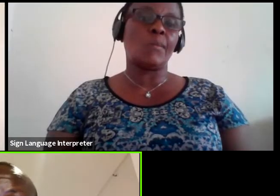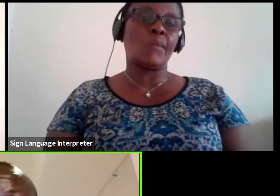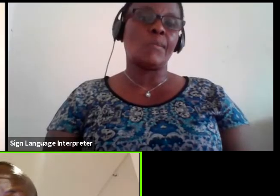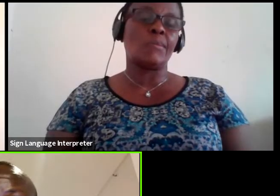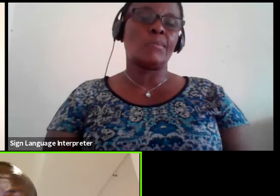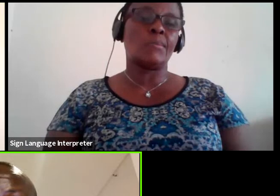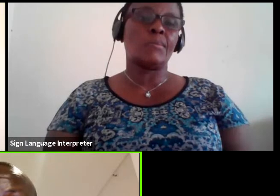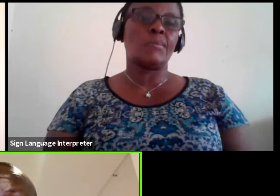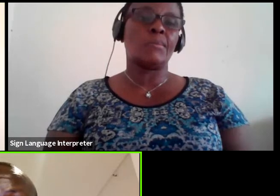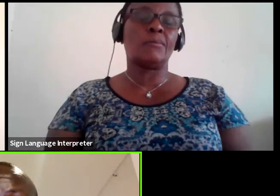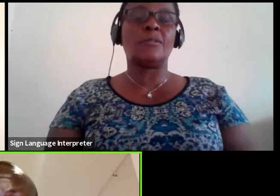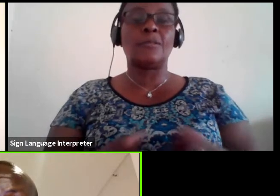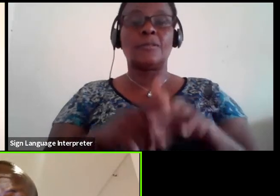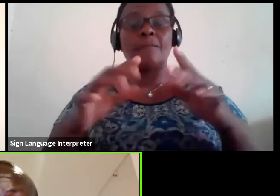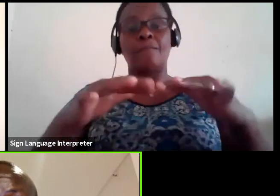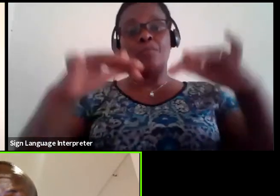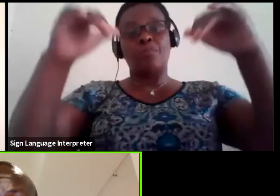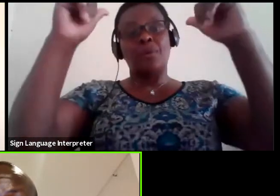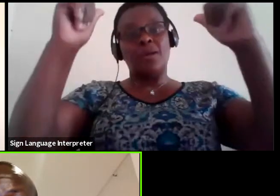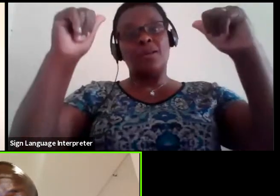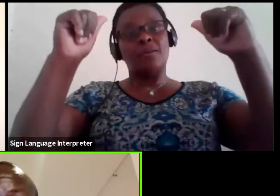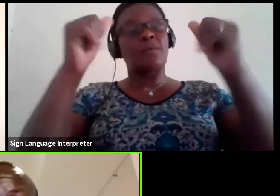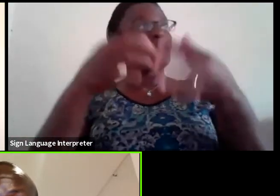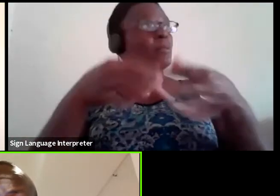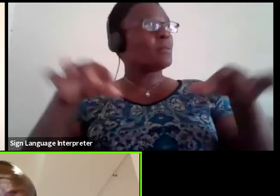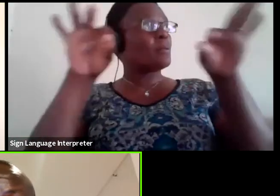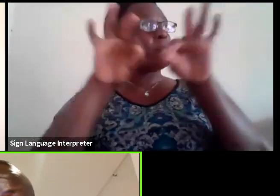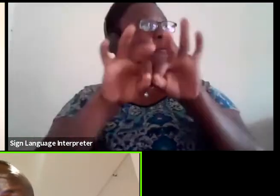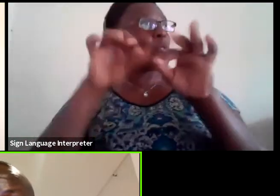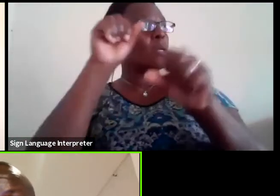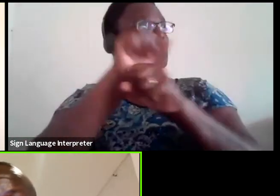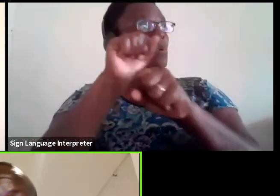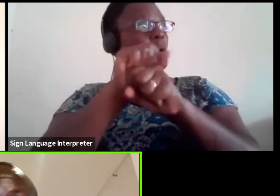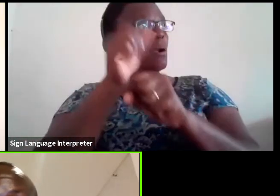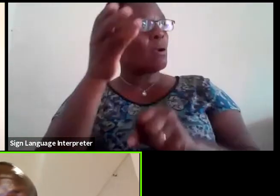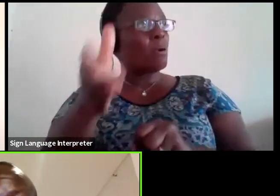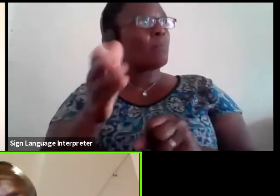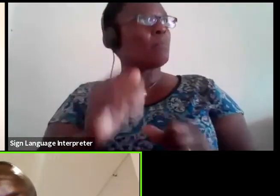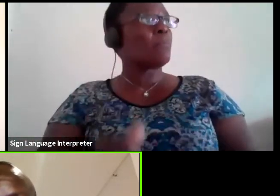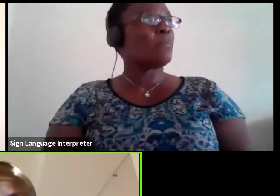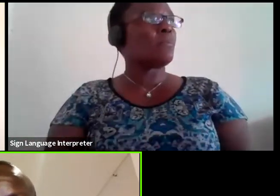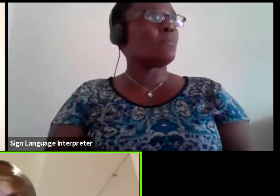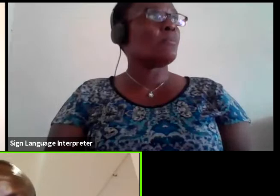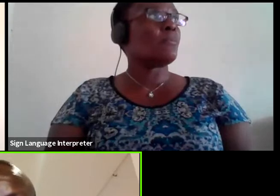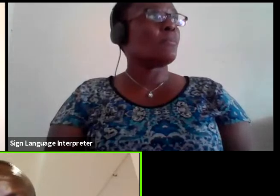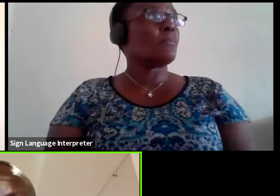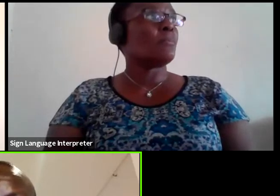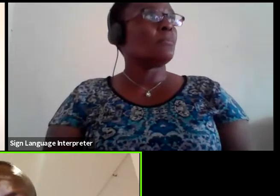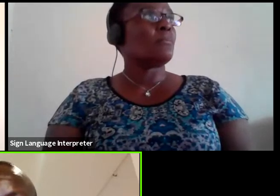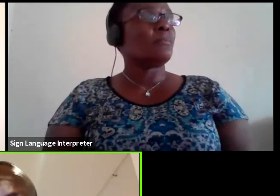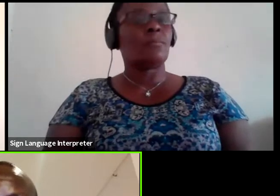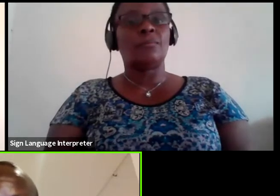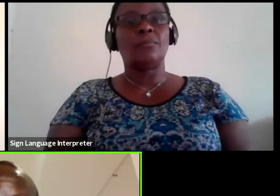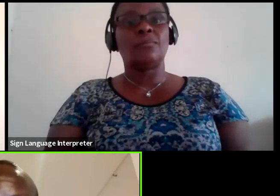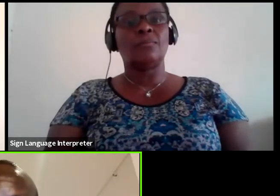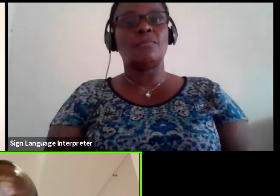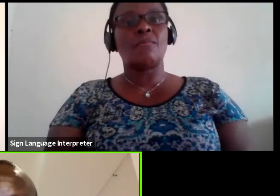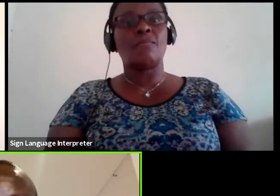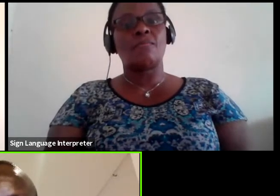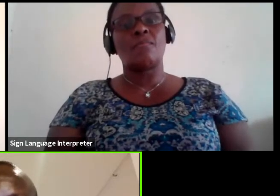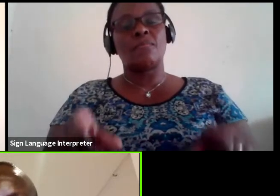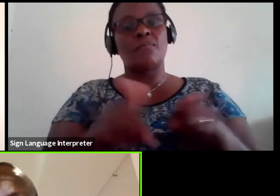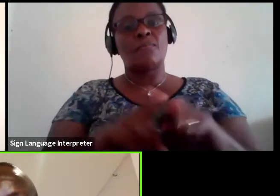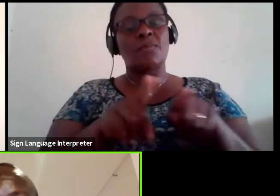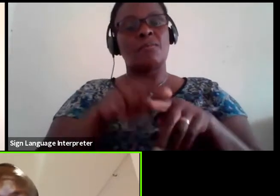The parliaments have a very important role, including the judiciary, to continue to provide oversight over surveillance